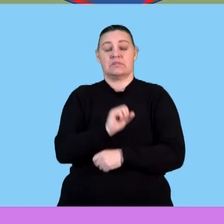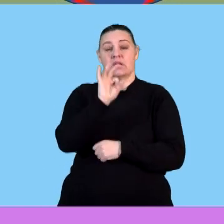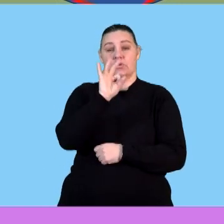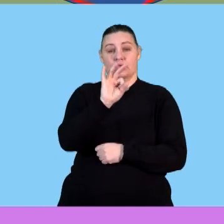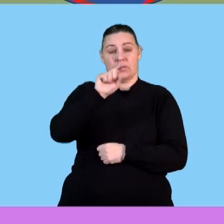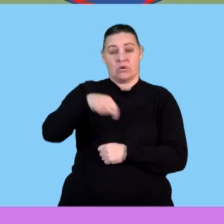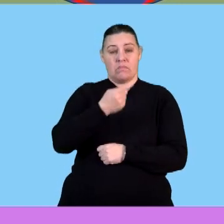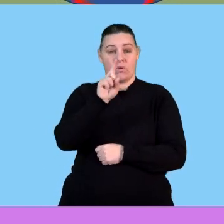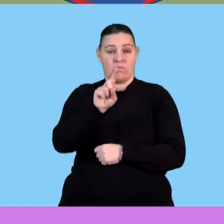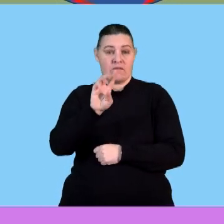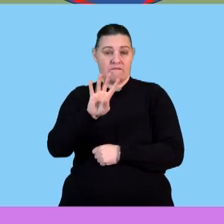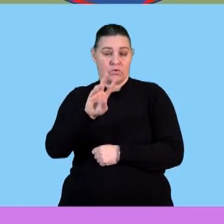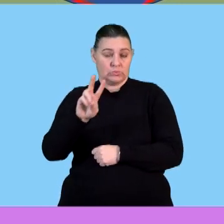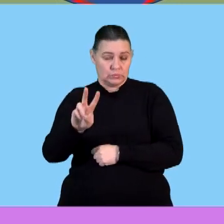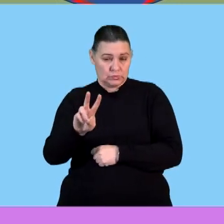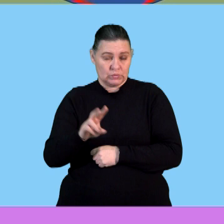times